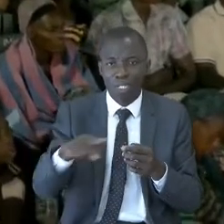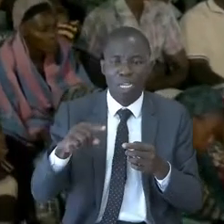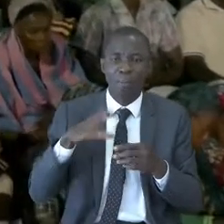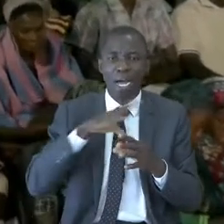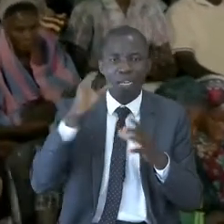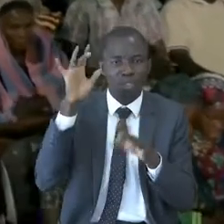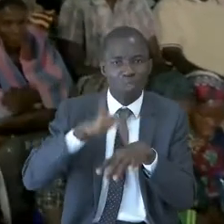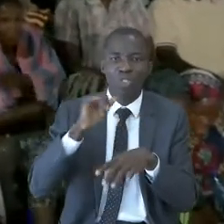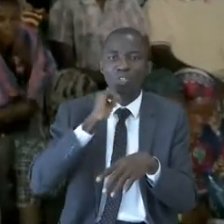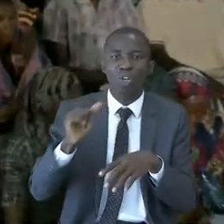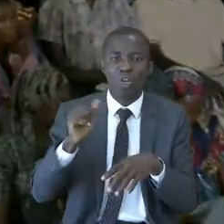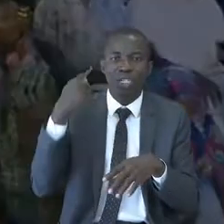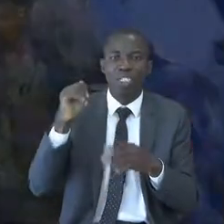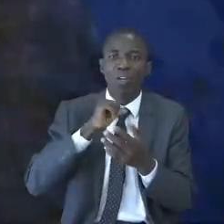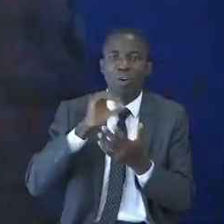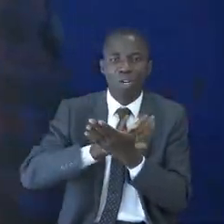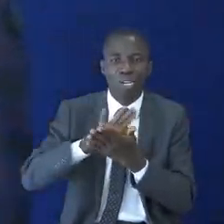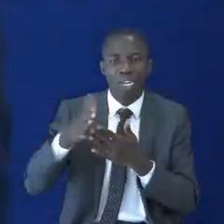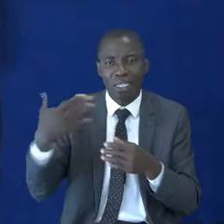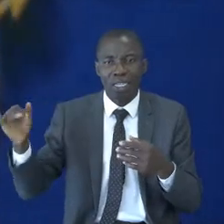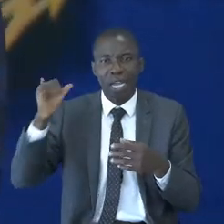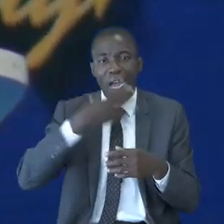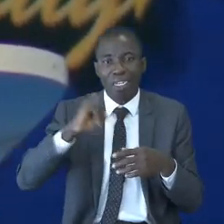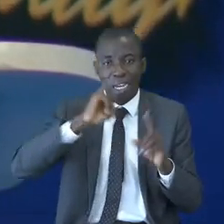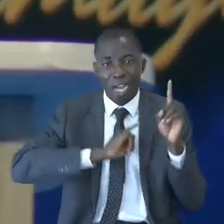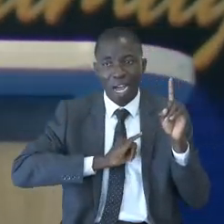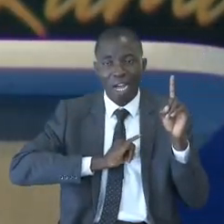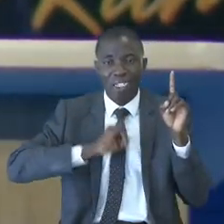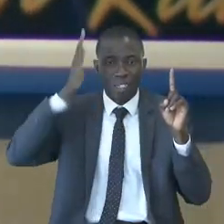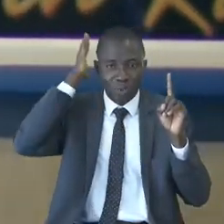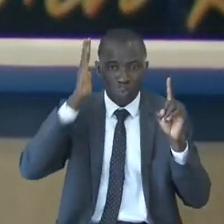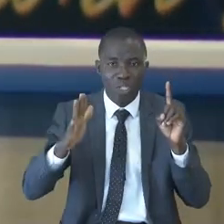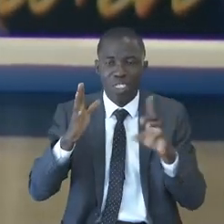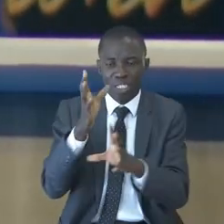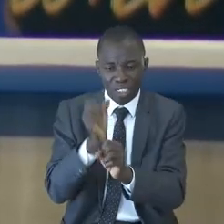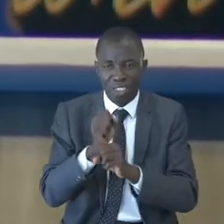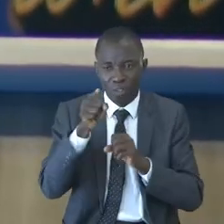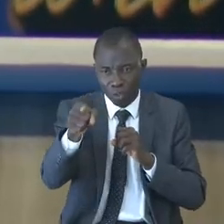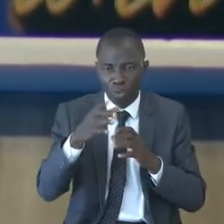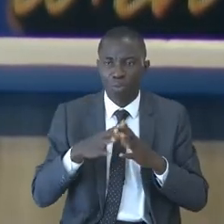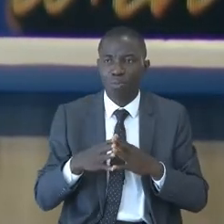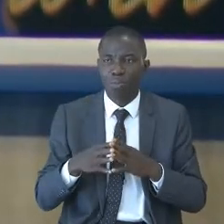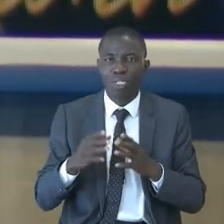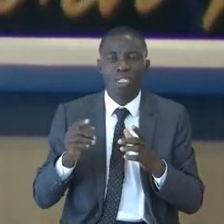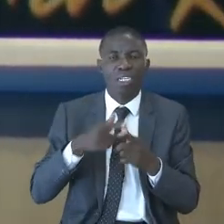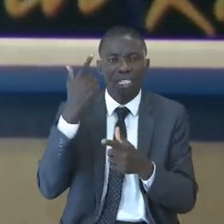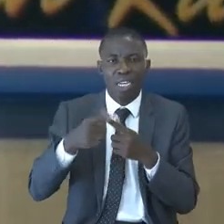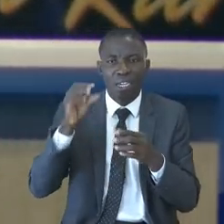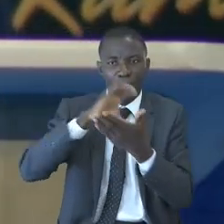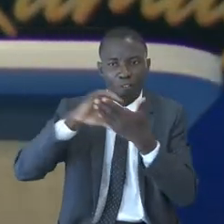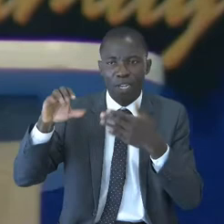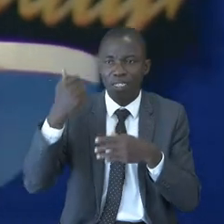not the unclean thing, and I will receive you. Then in verse